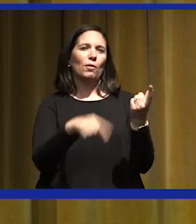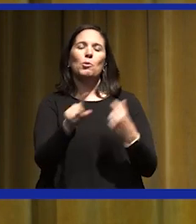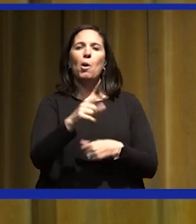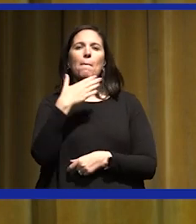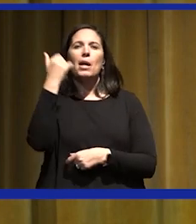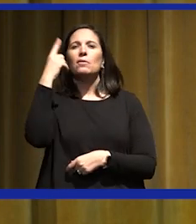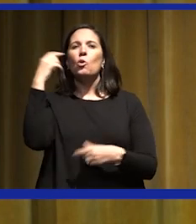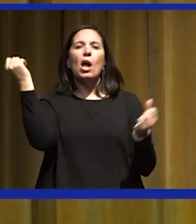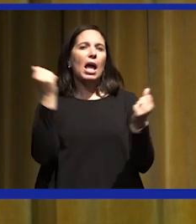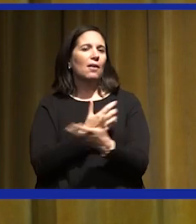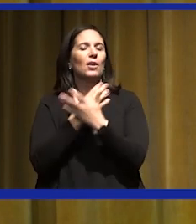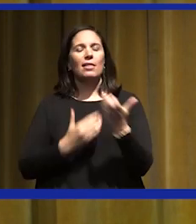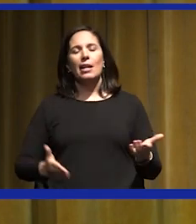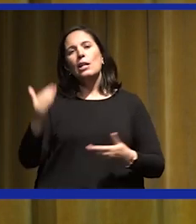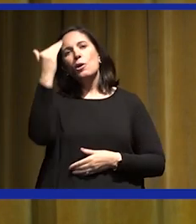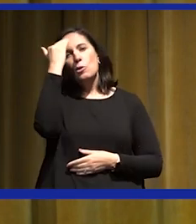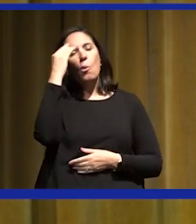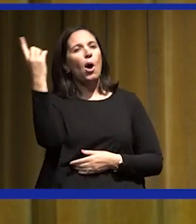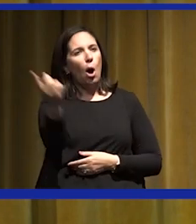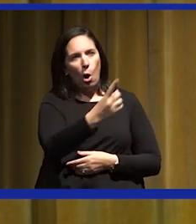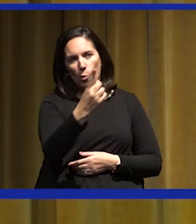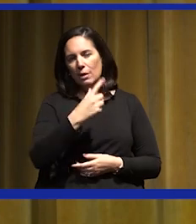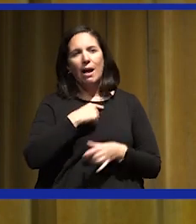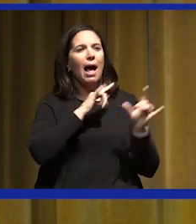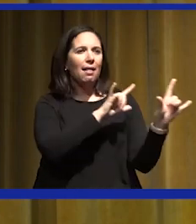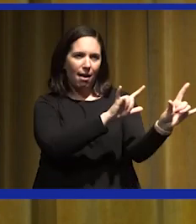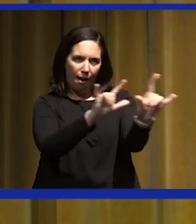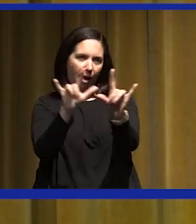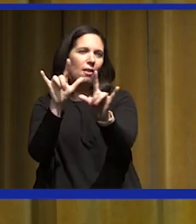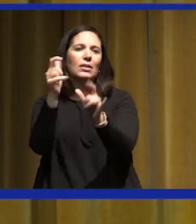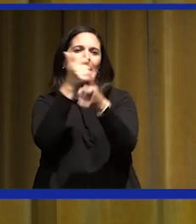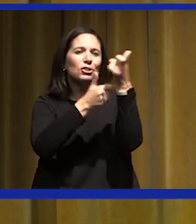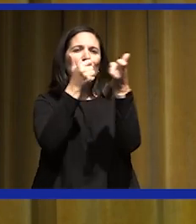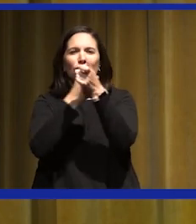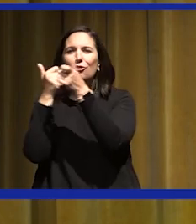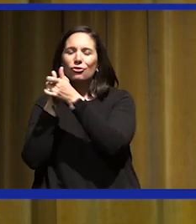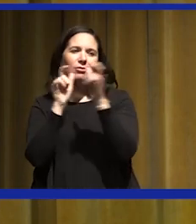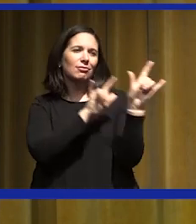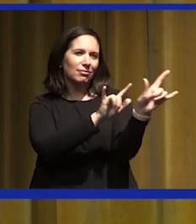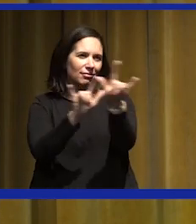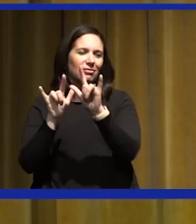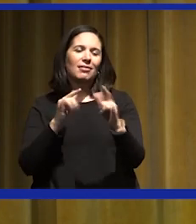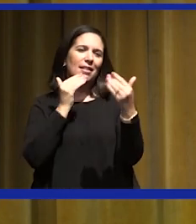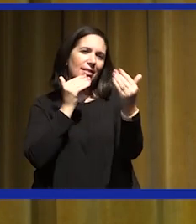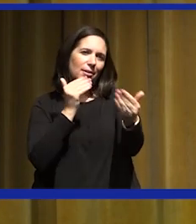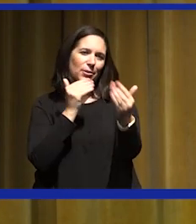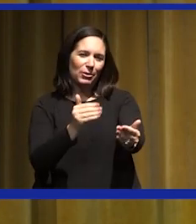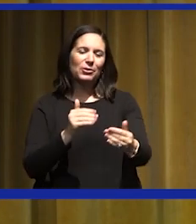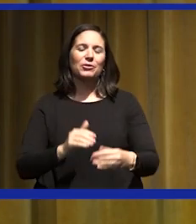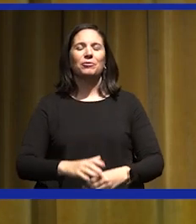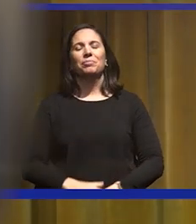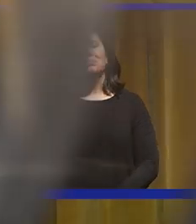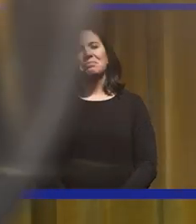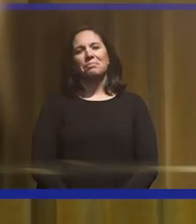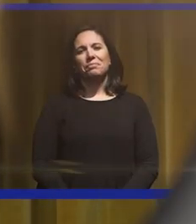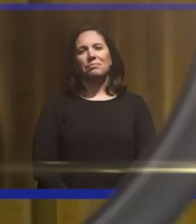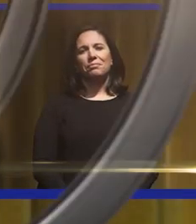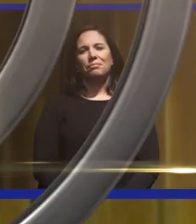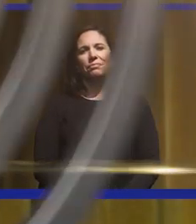everything. And know this always, I love each and every one of you. Thank you.